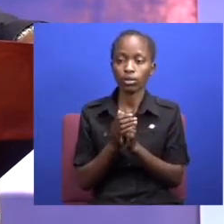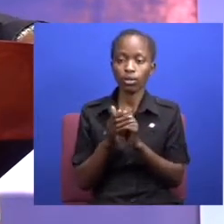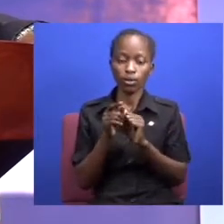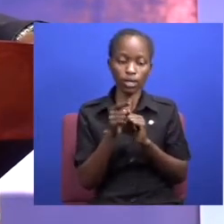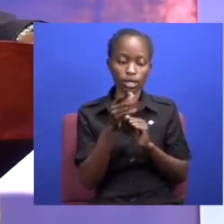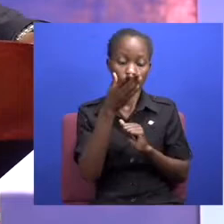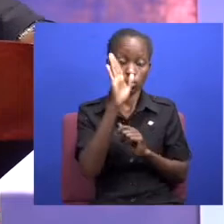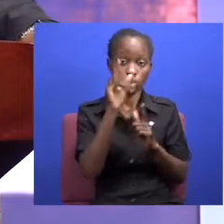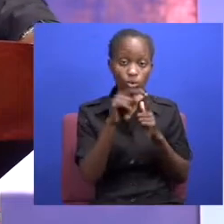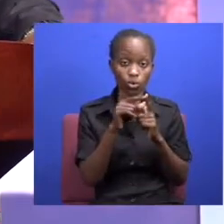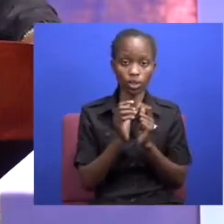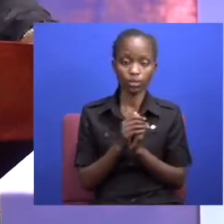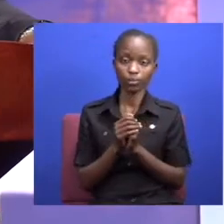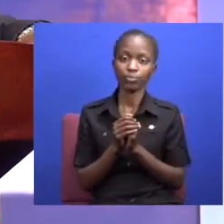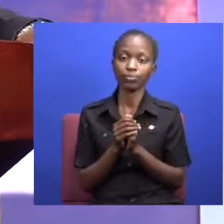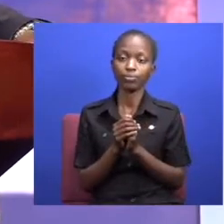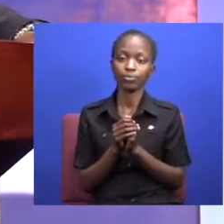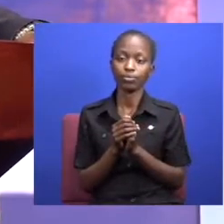God's word.